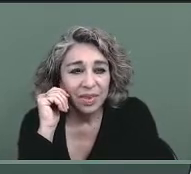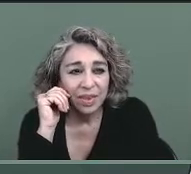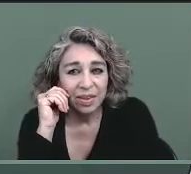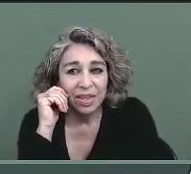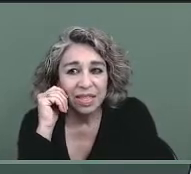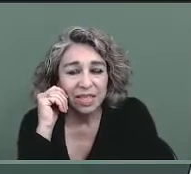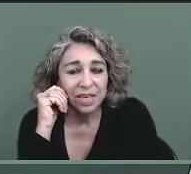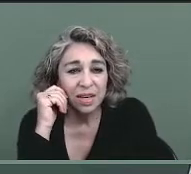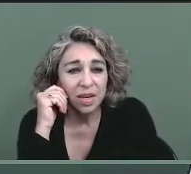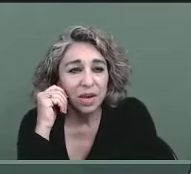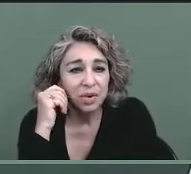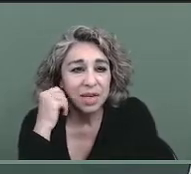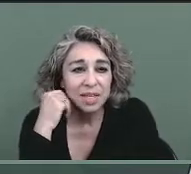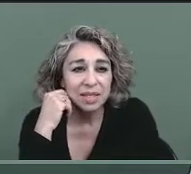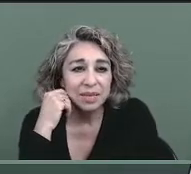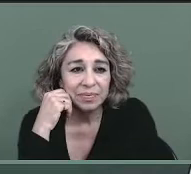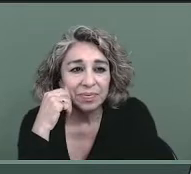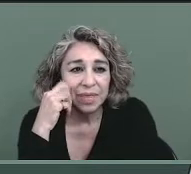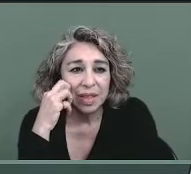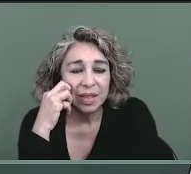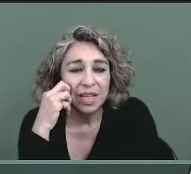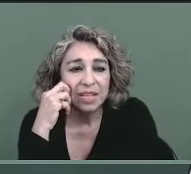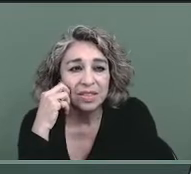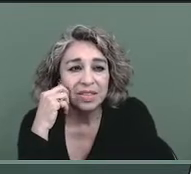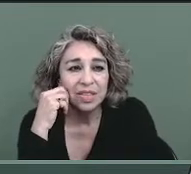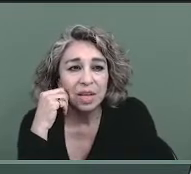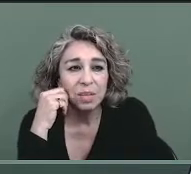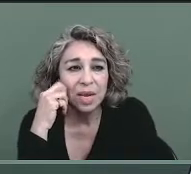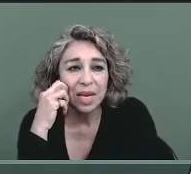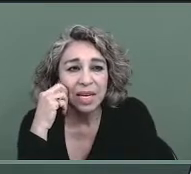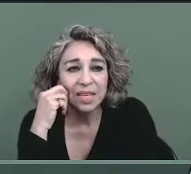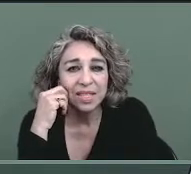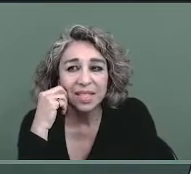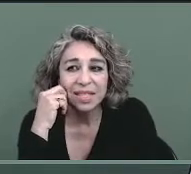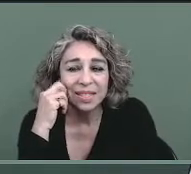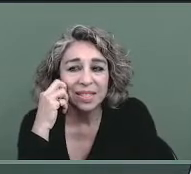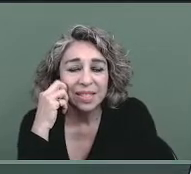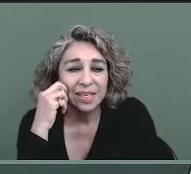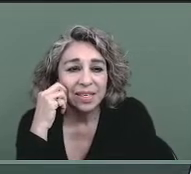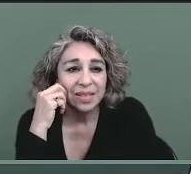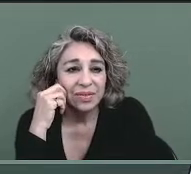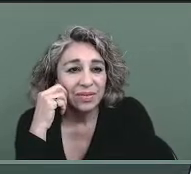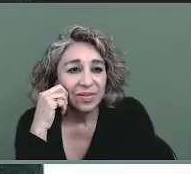these coyotes face to sell medication